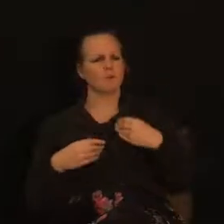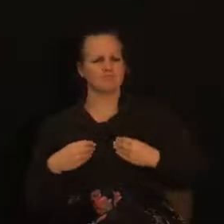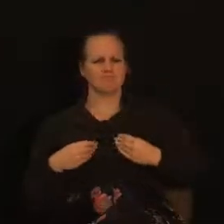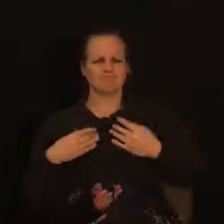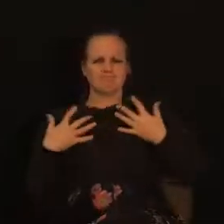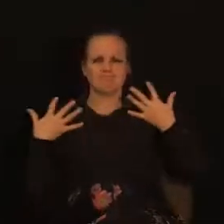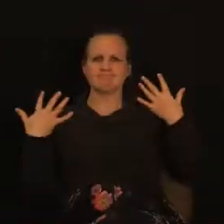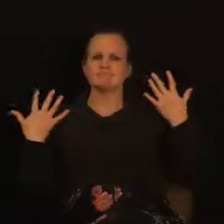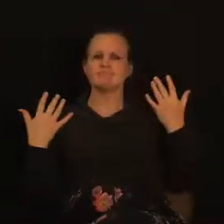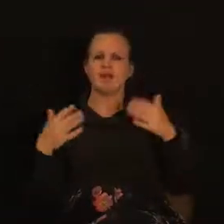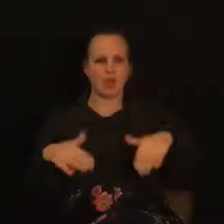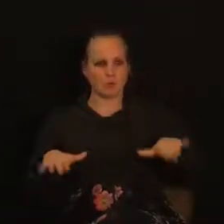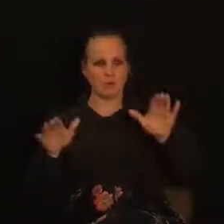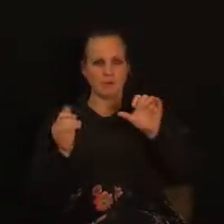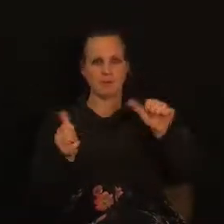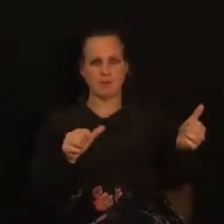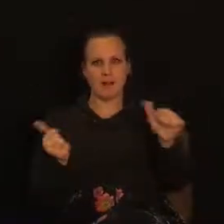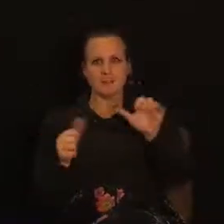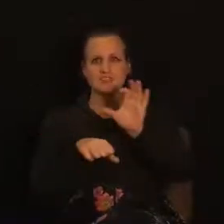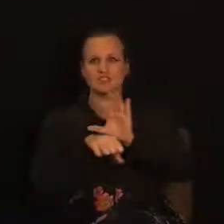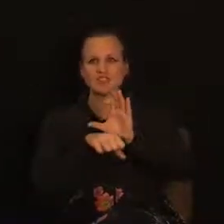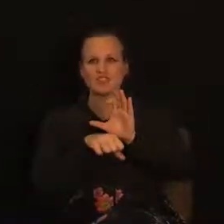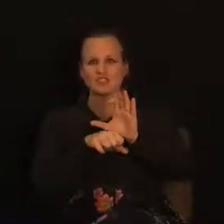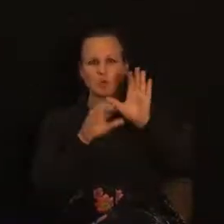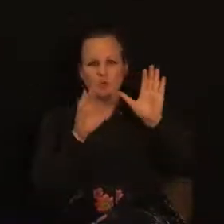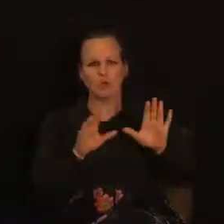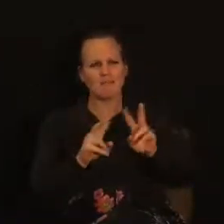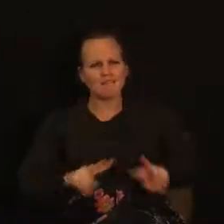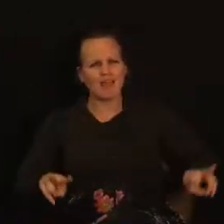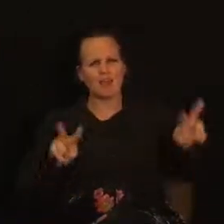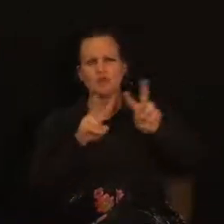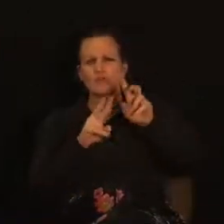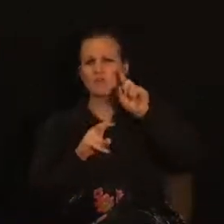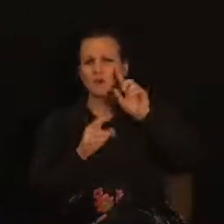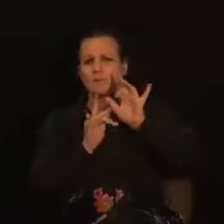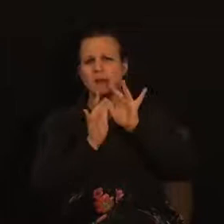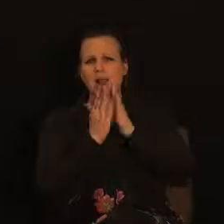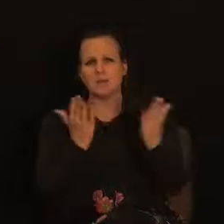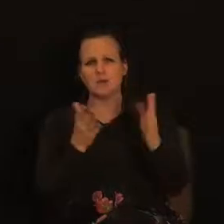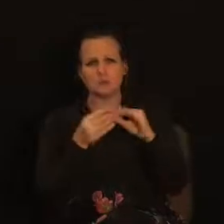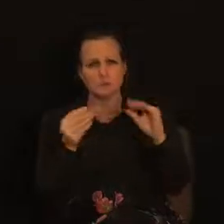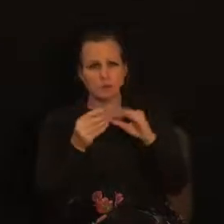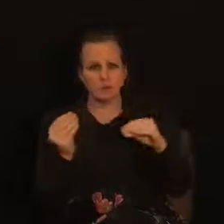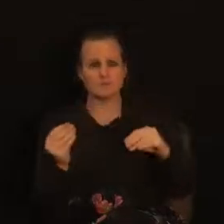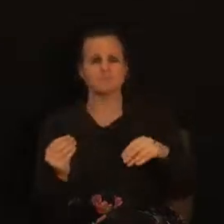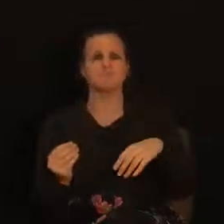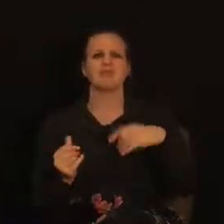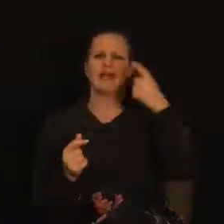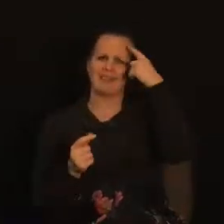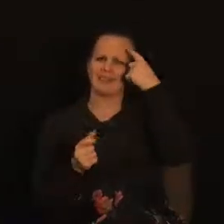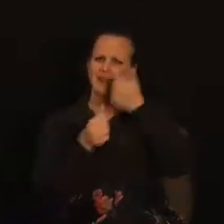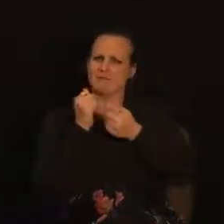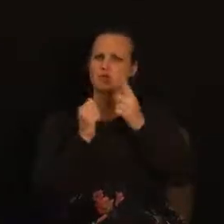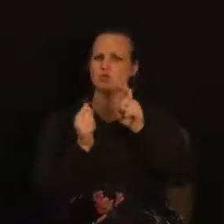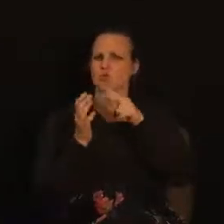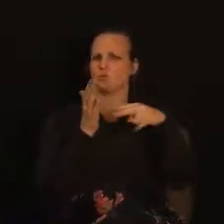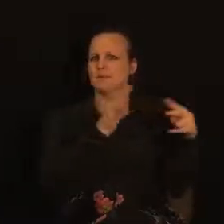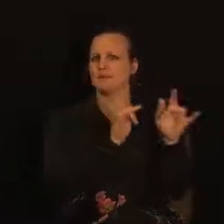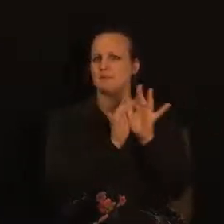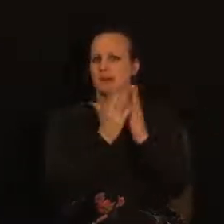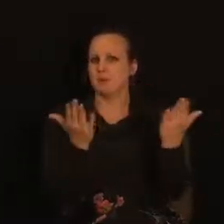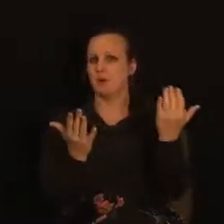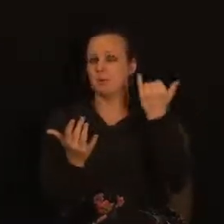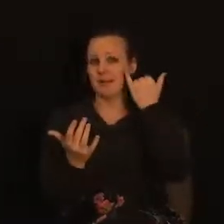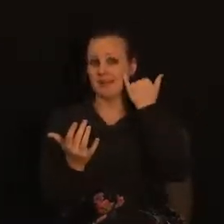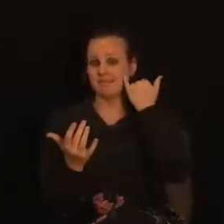a Baptist church with great value for Bible stories. So I think everybody should read the Bible. But do you know that if you're reading